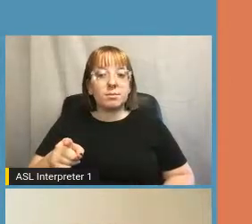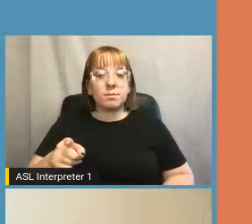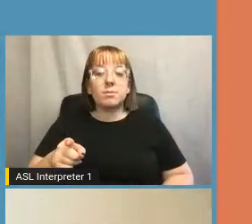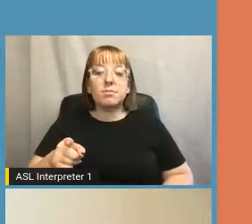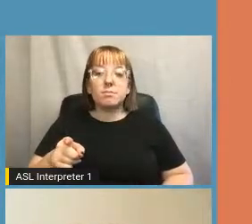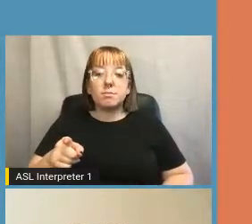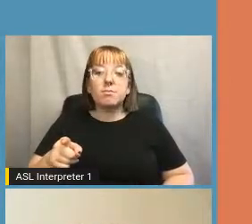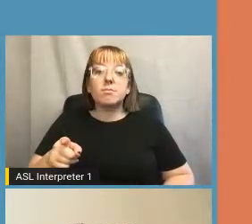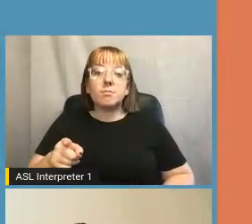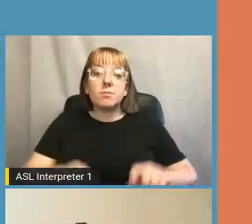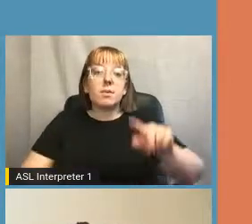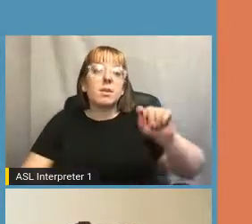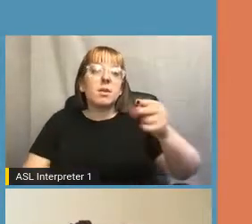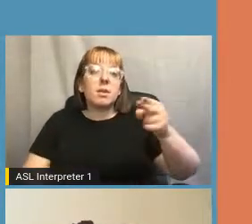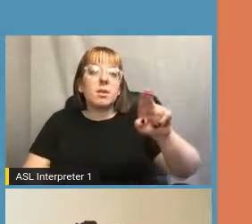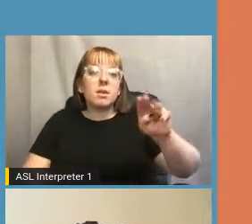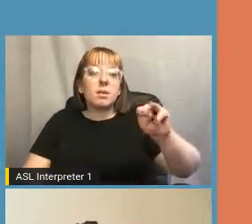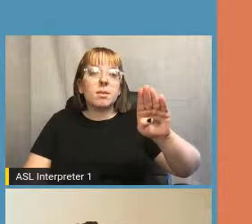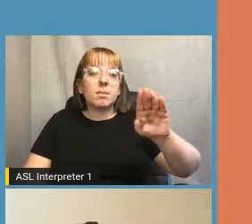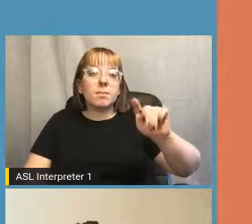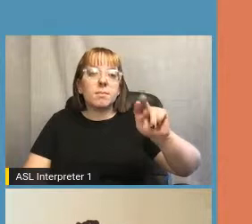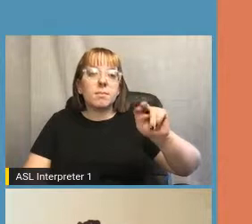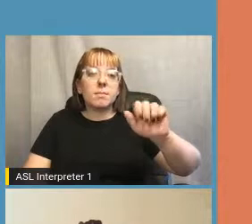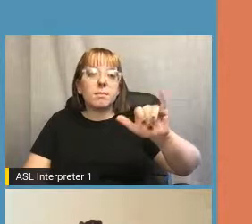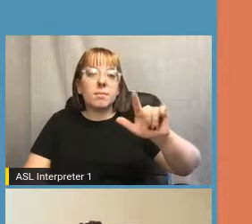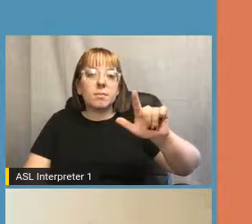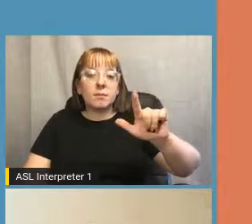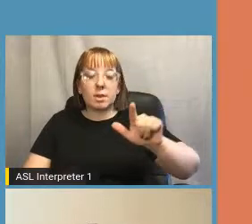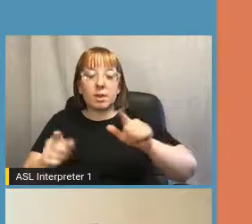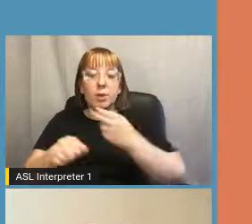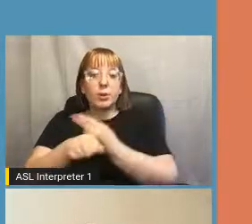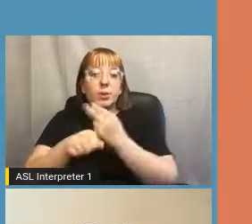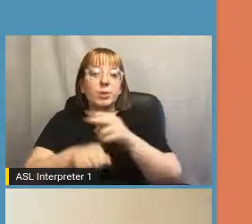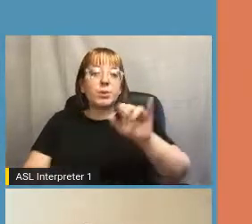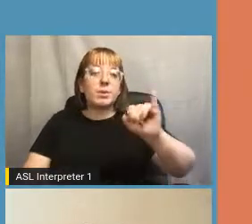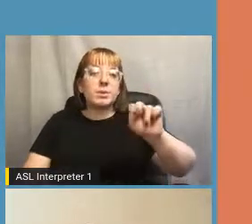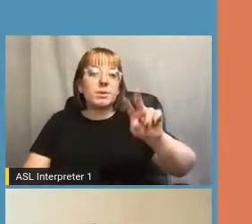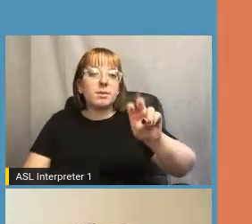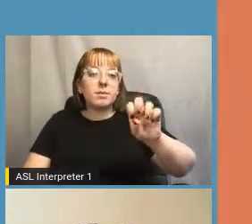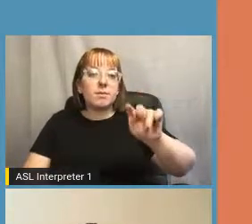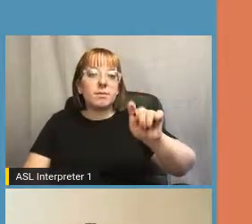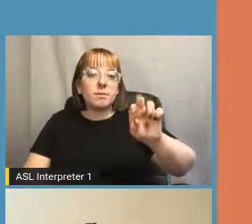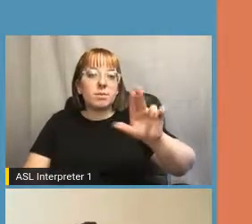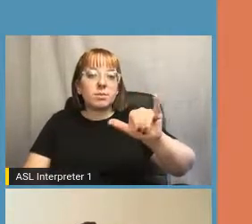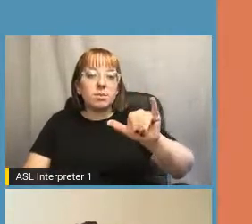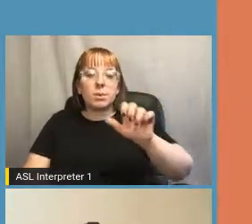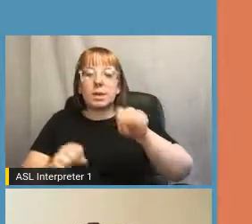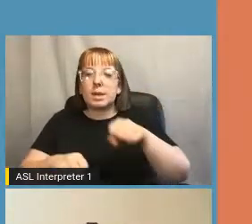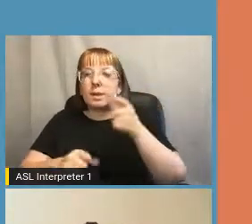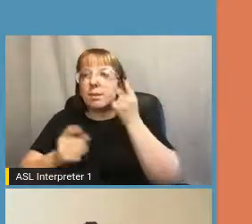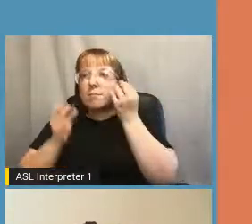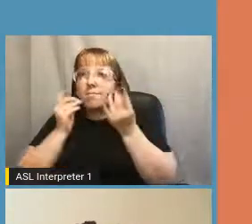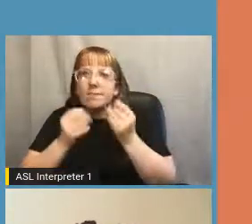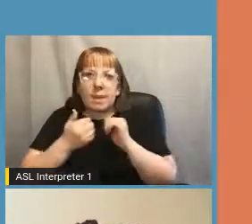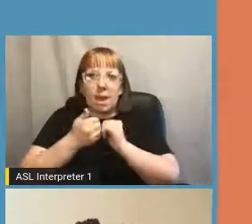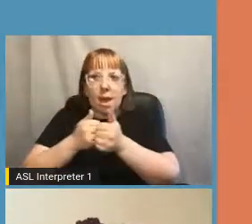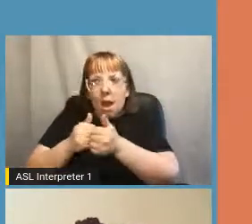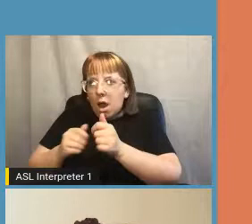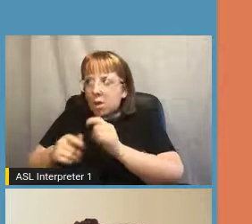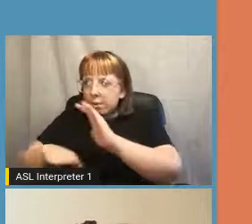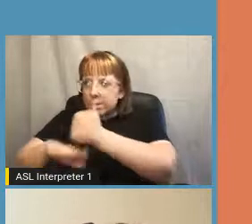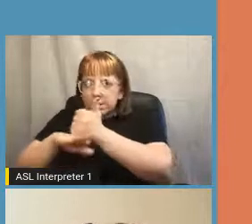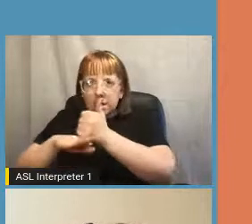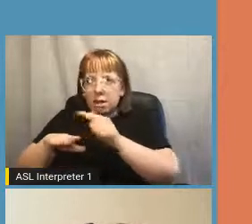thumbnail and then you just have that and you can use that inventory to begin to think about how you're going to lay it out in